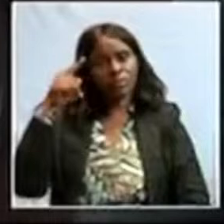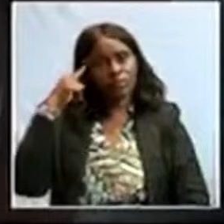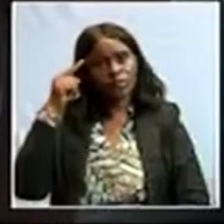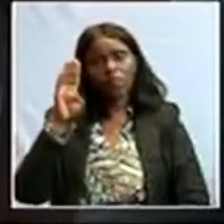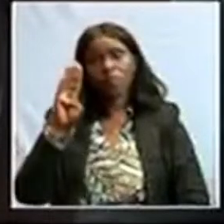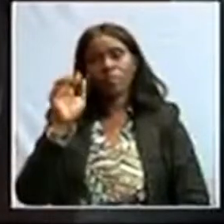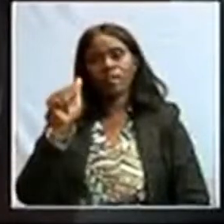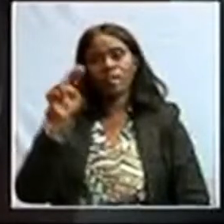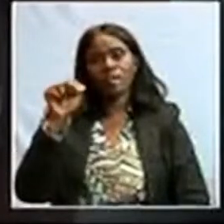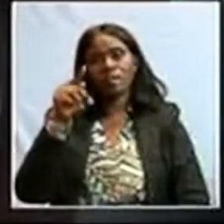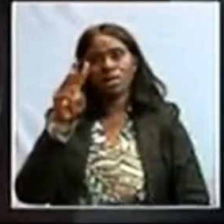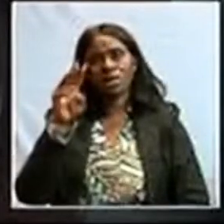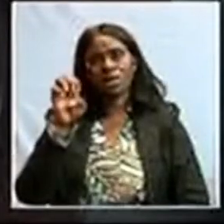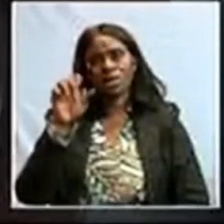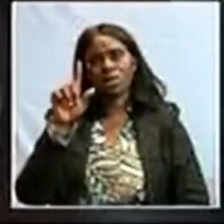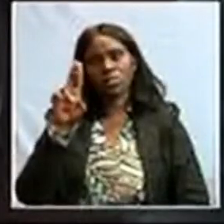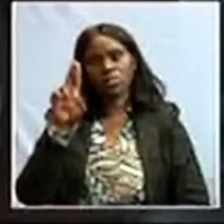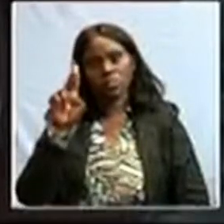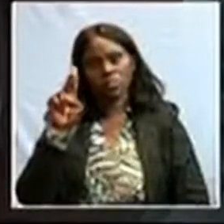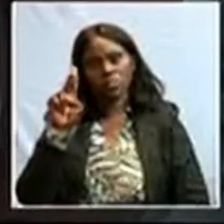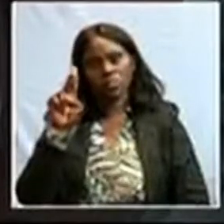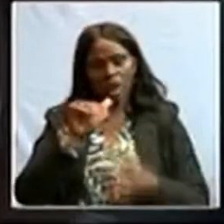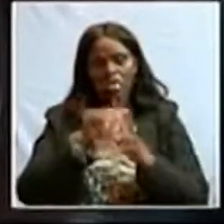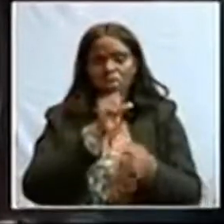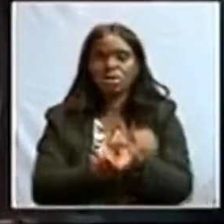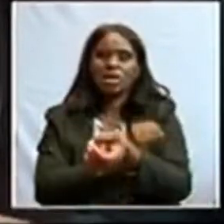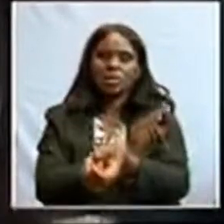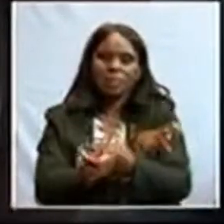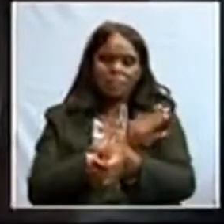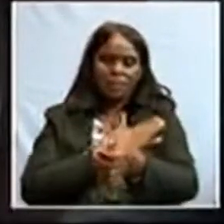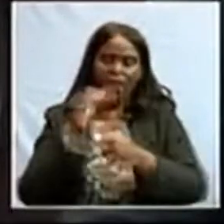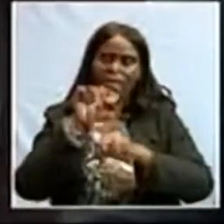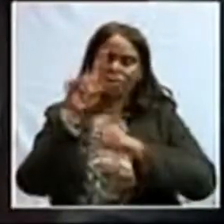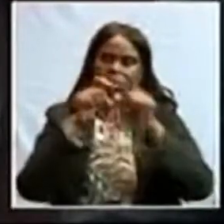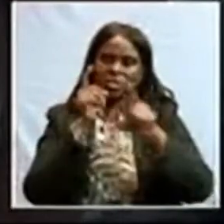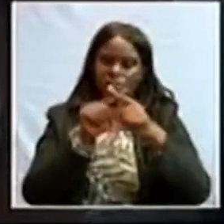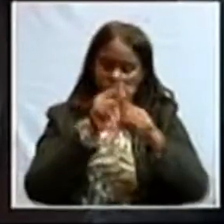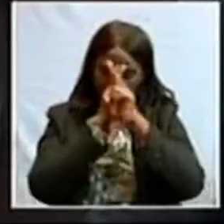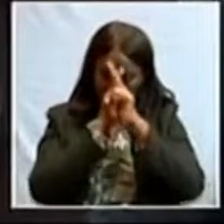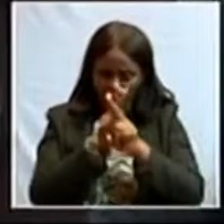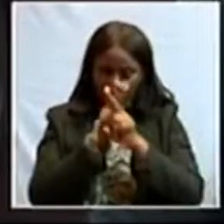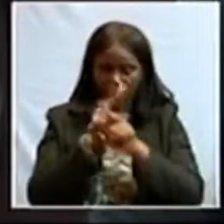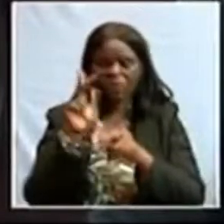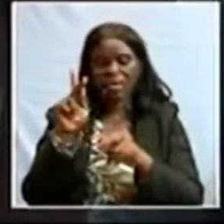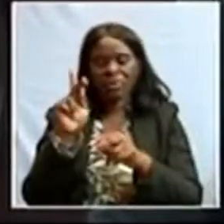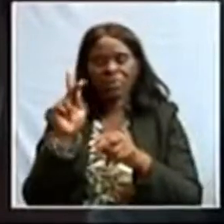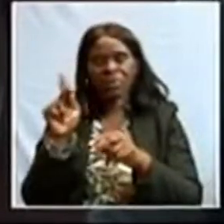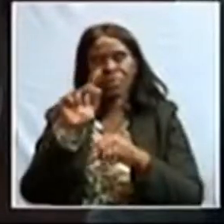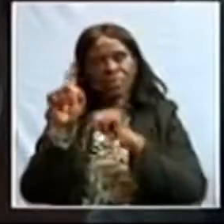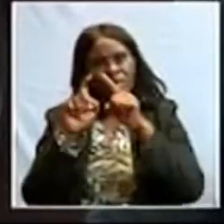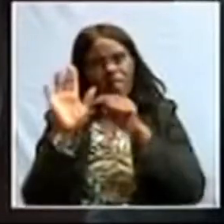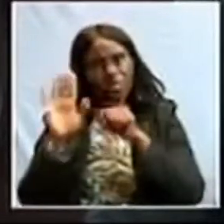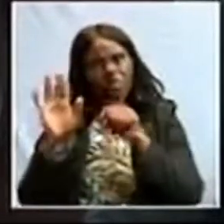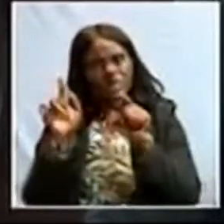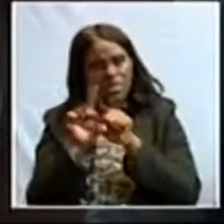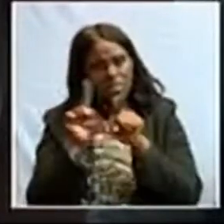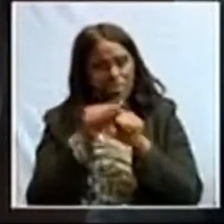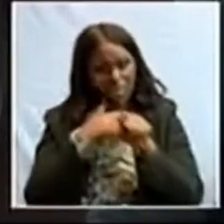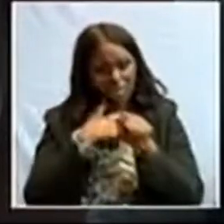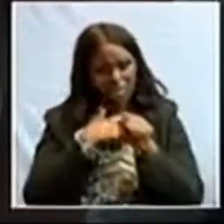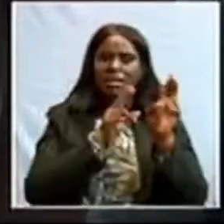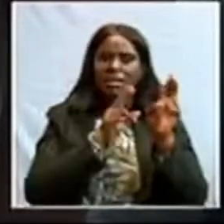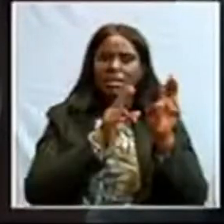Zambia. My question is a follow-up on your answer to Honorable Kangombe's question. And in your response,